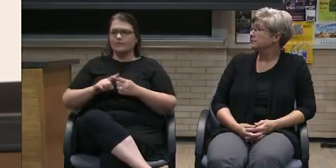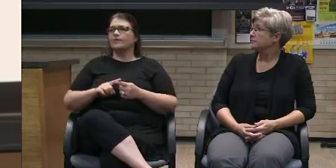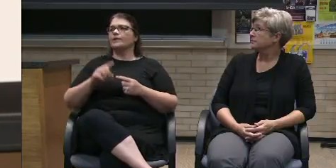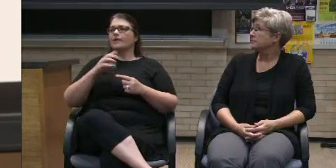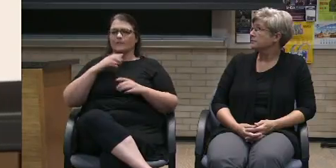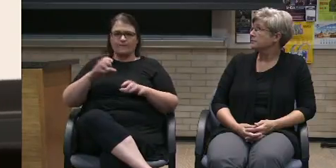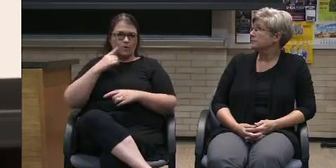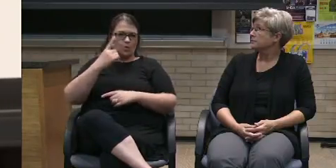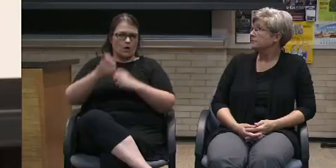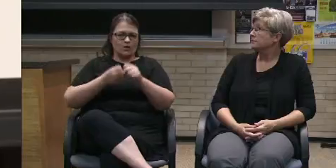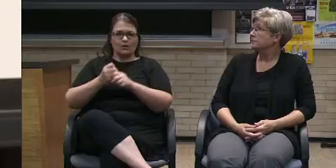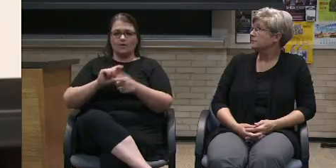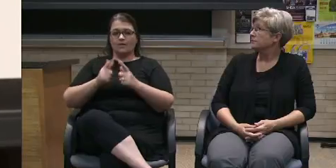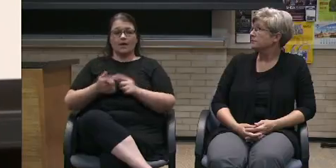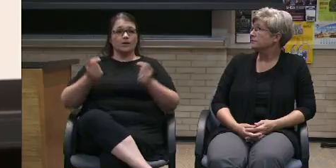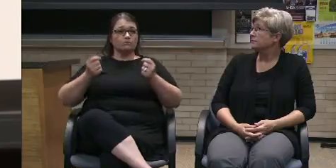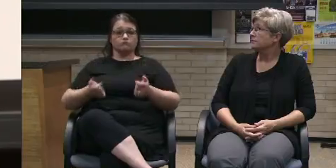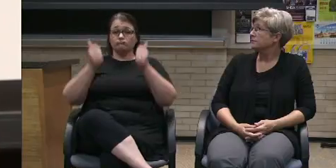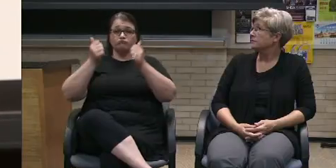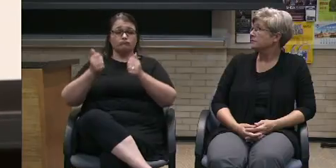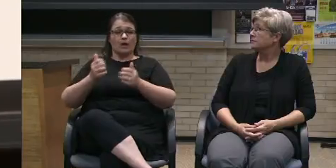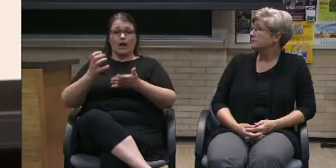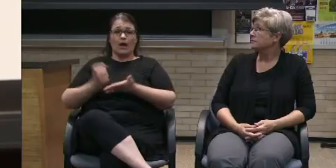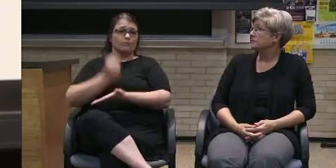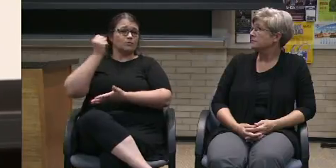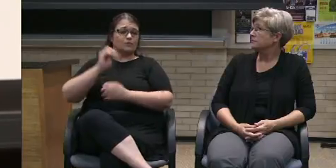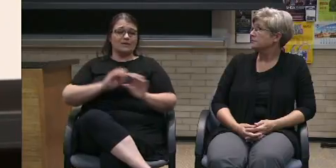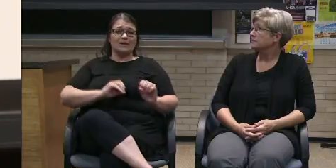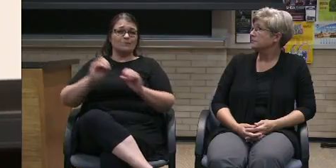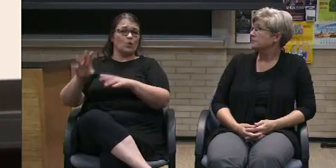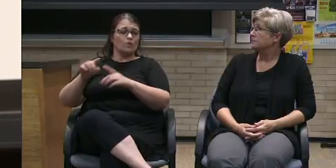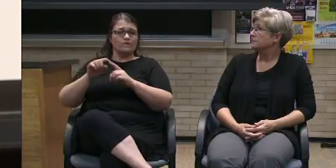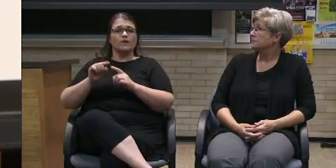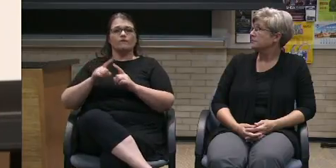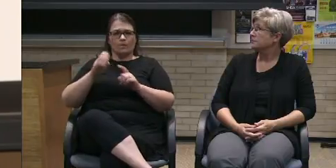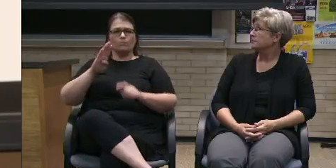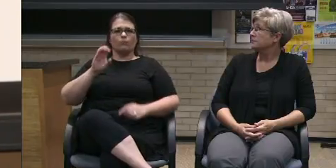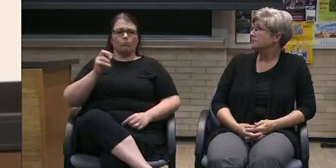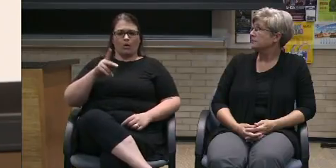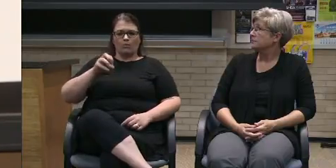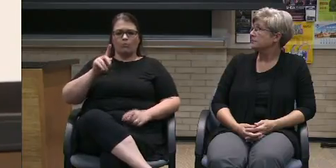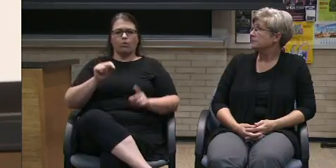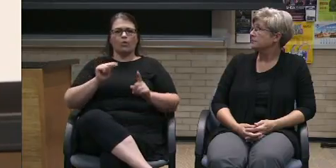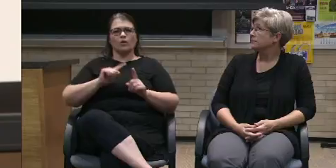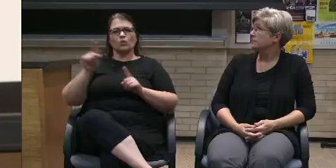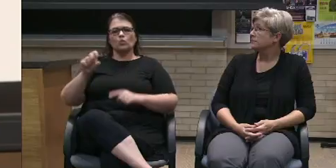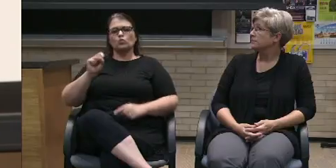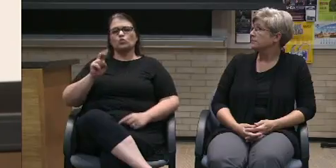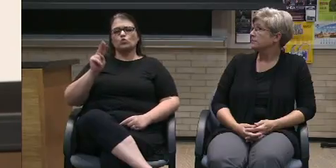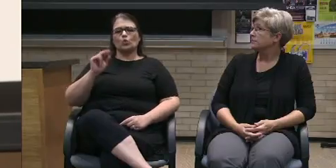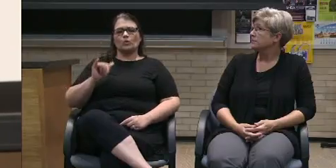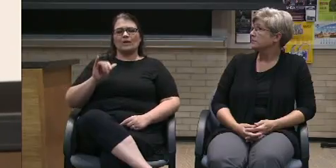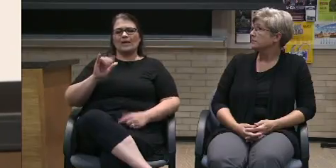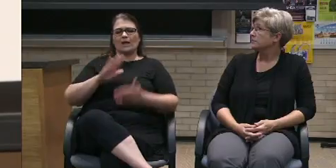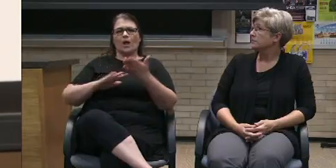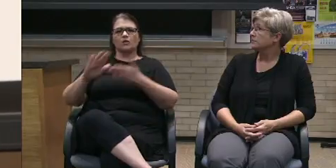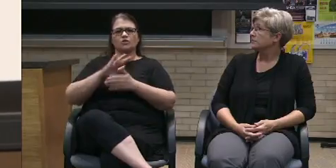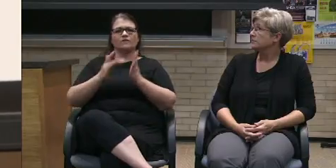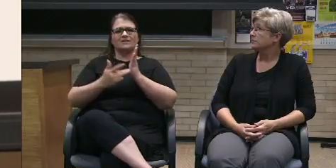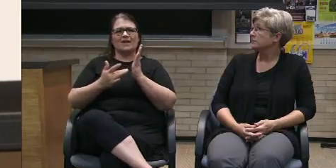to leave after 20 years at Brockport to be provost and vice president for academic affairs at the SUNY College of